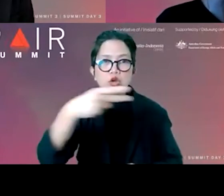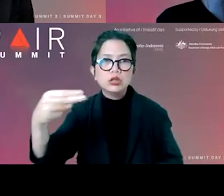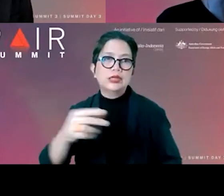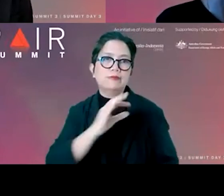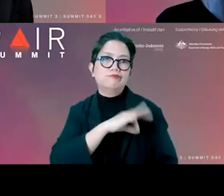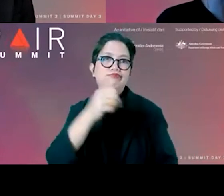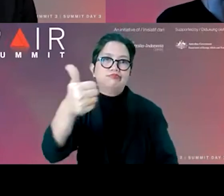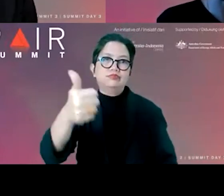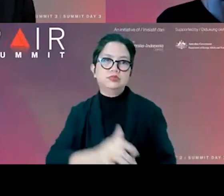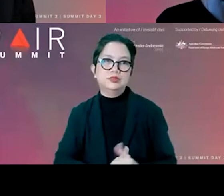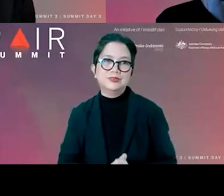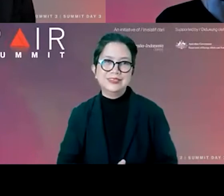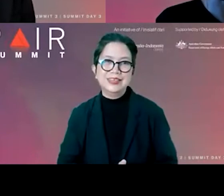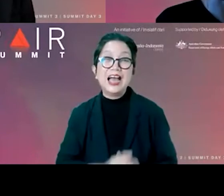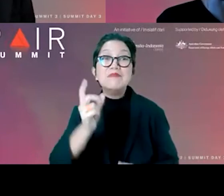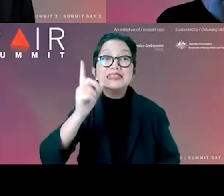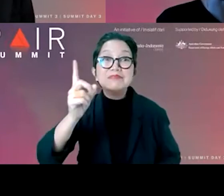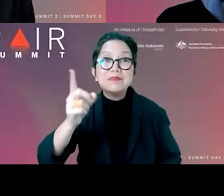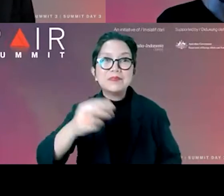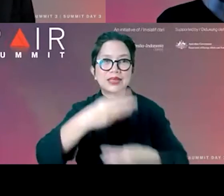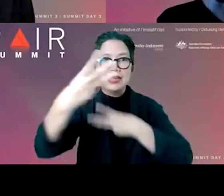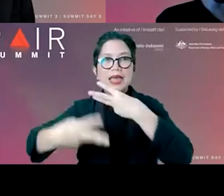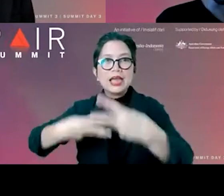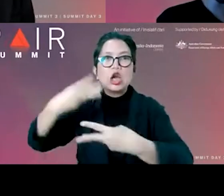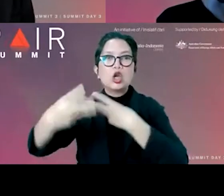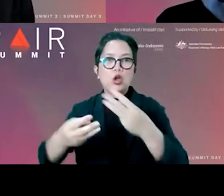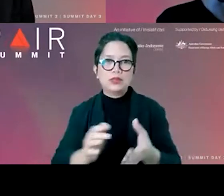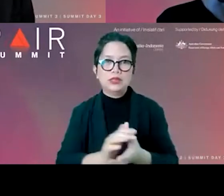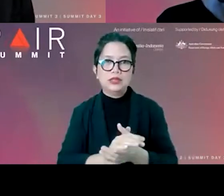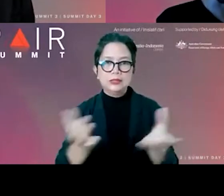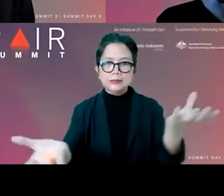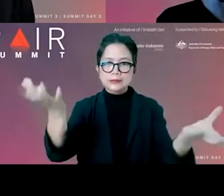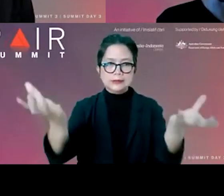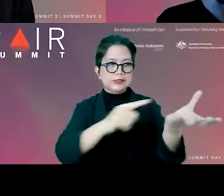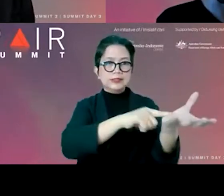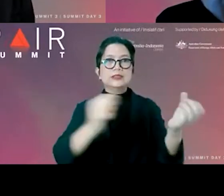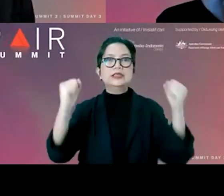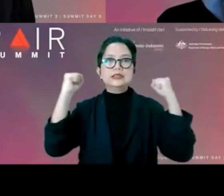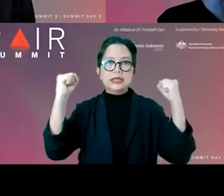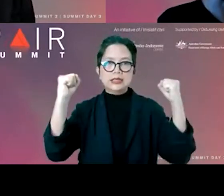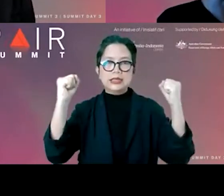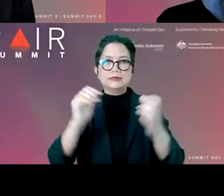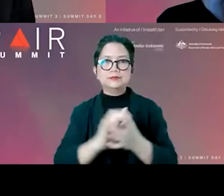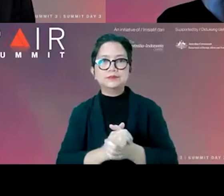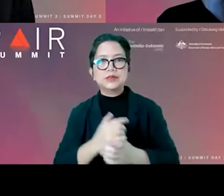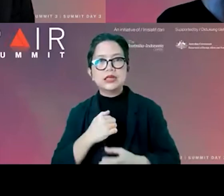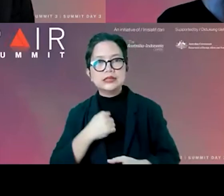this economy versus health problem is a lot easier. In my mind, in Indonesia and in